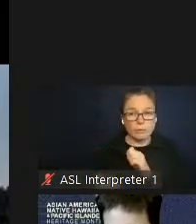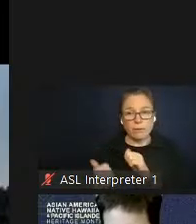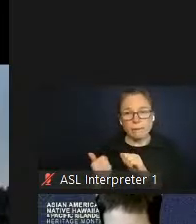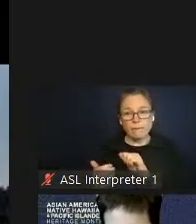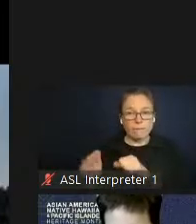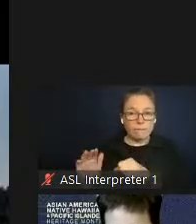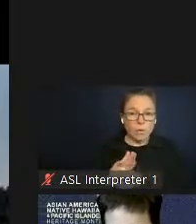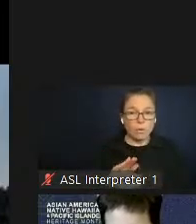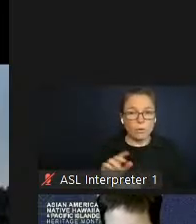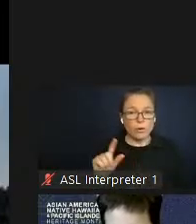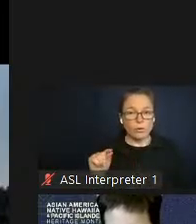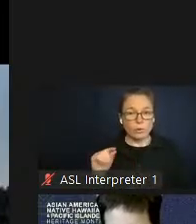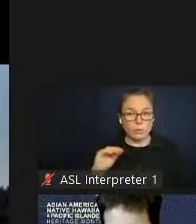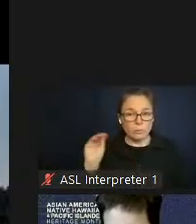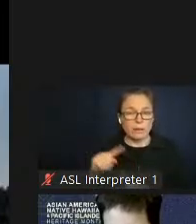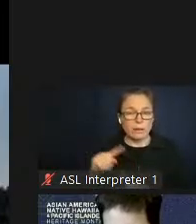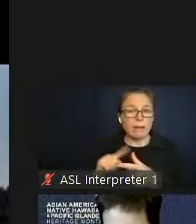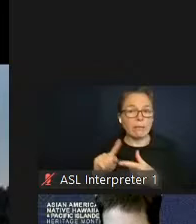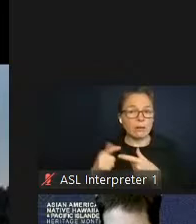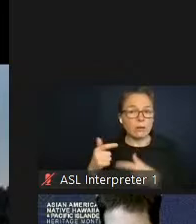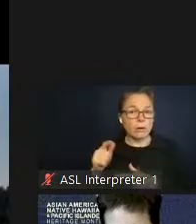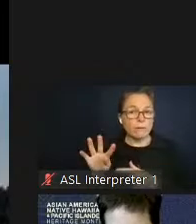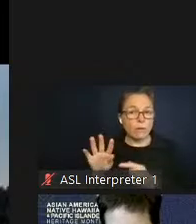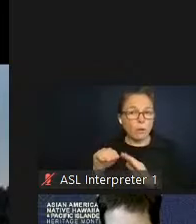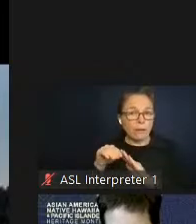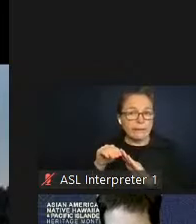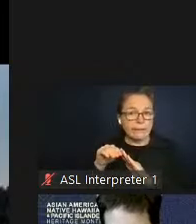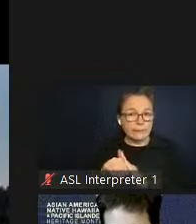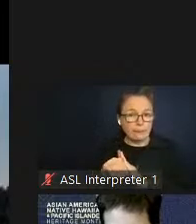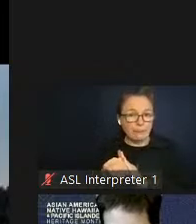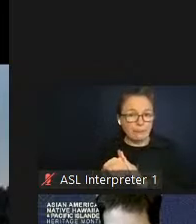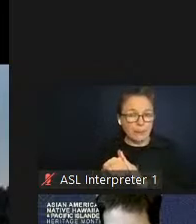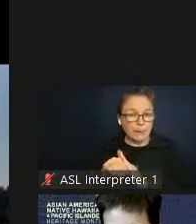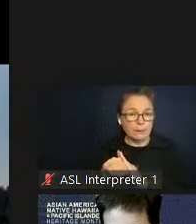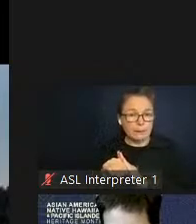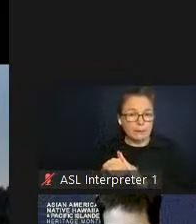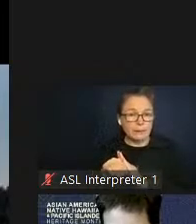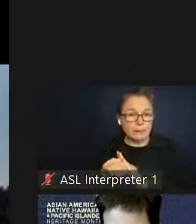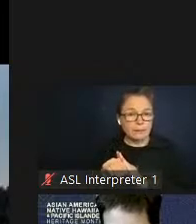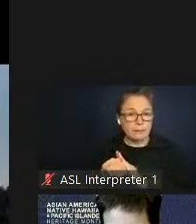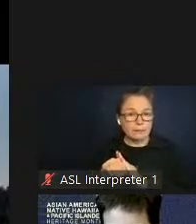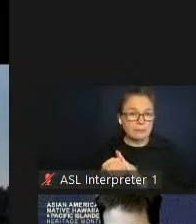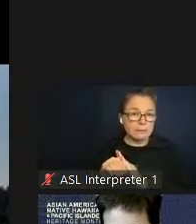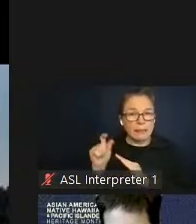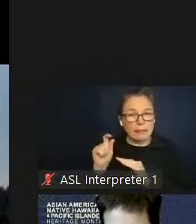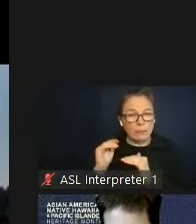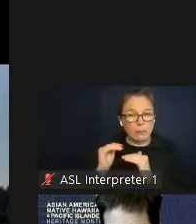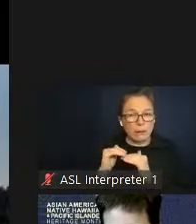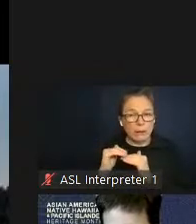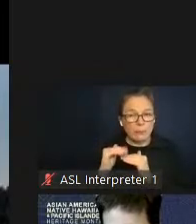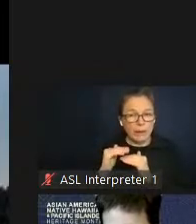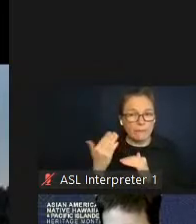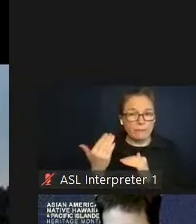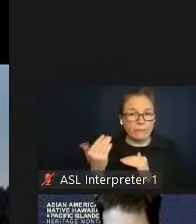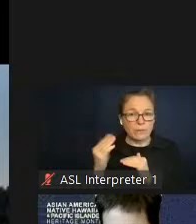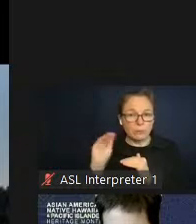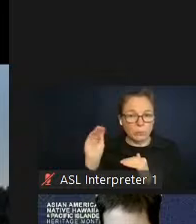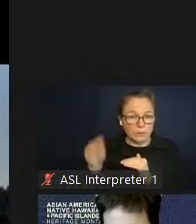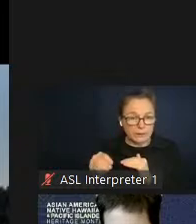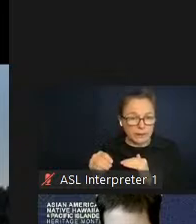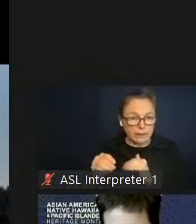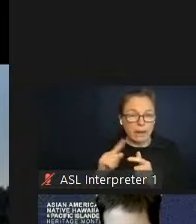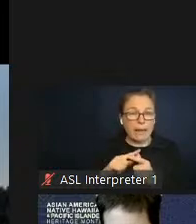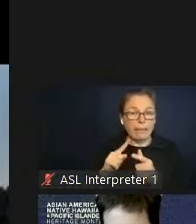in 24 we dip just above the 15% threshold. And then in the out years,